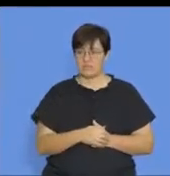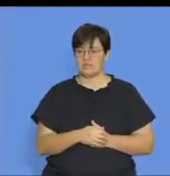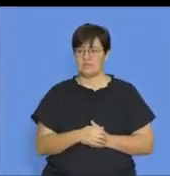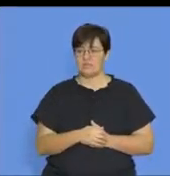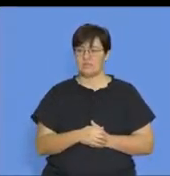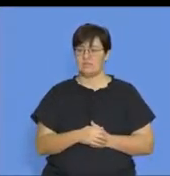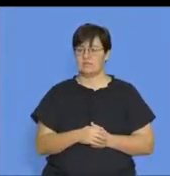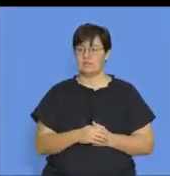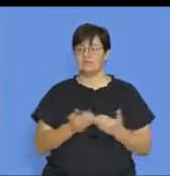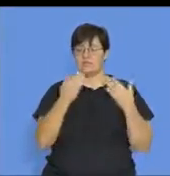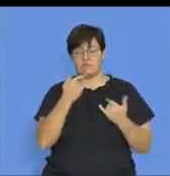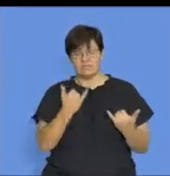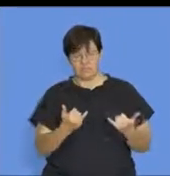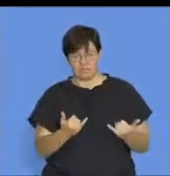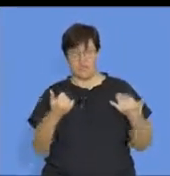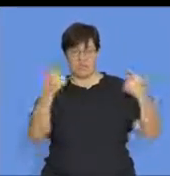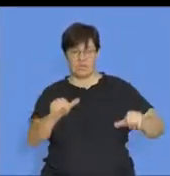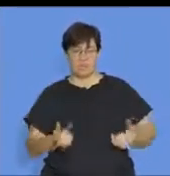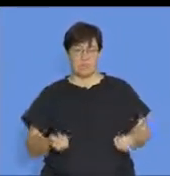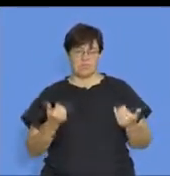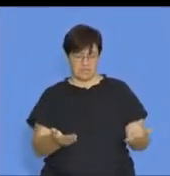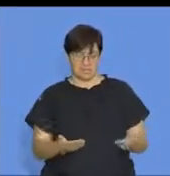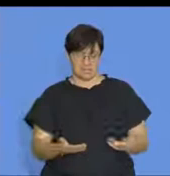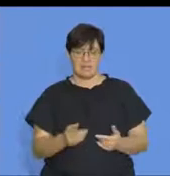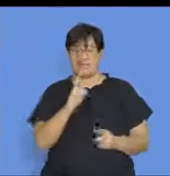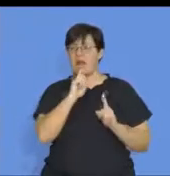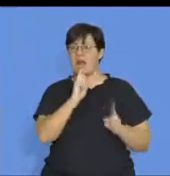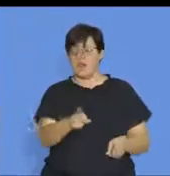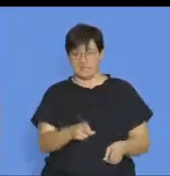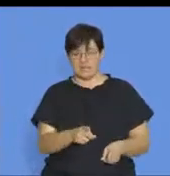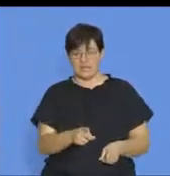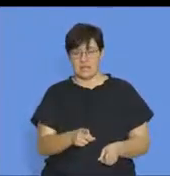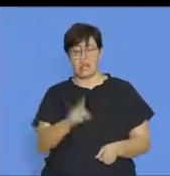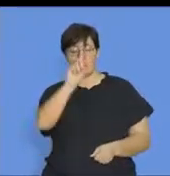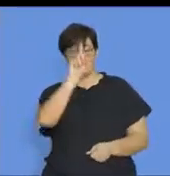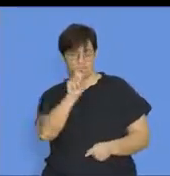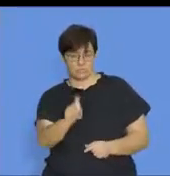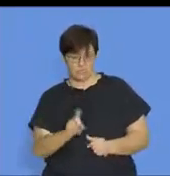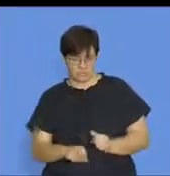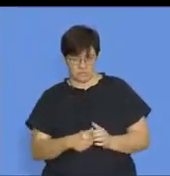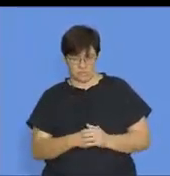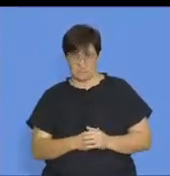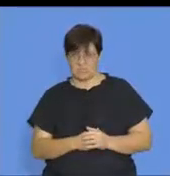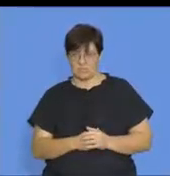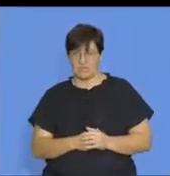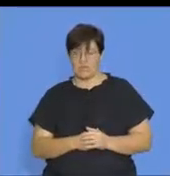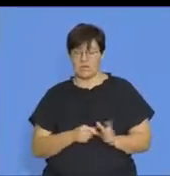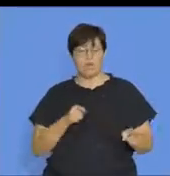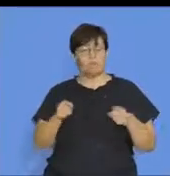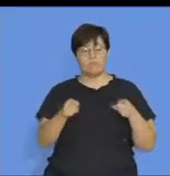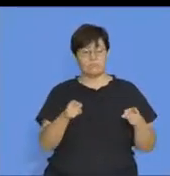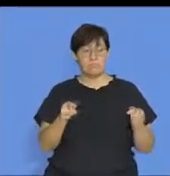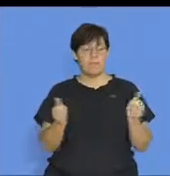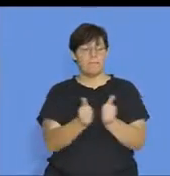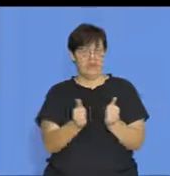the current accounts provided and answer the following question. Which partner is